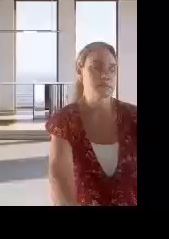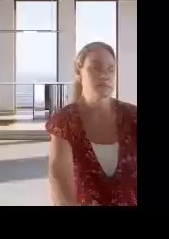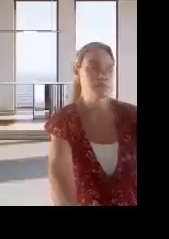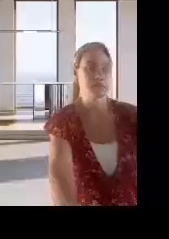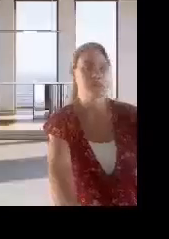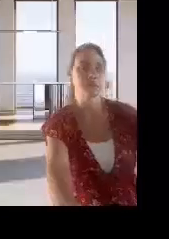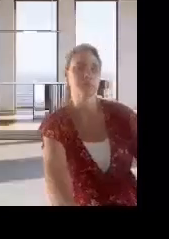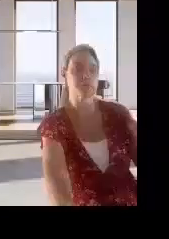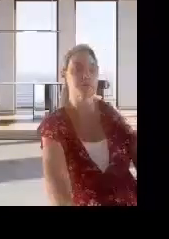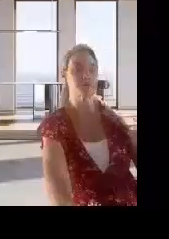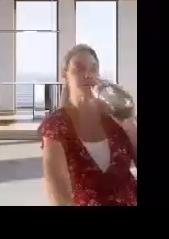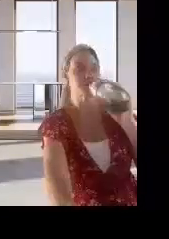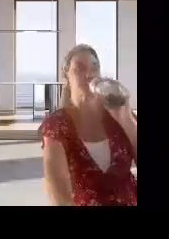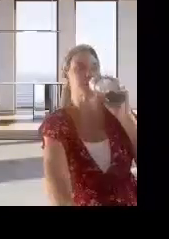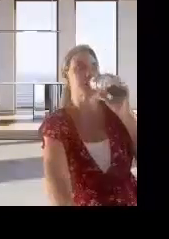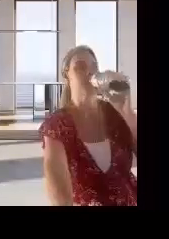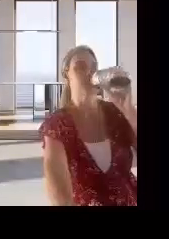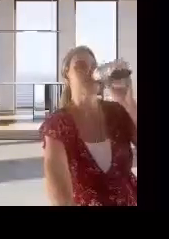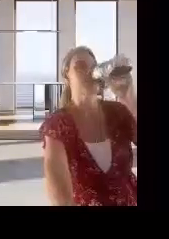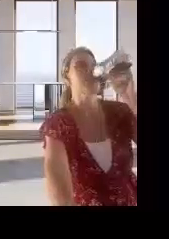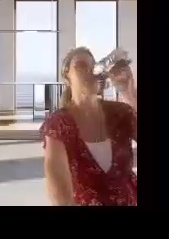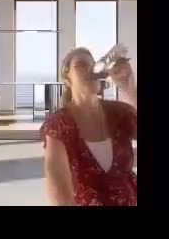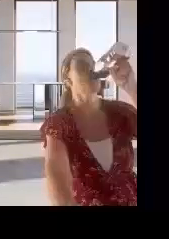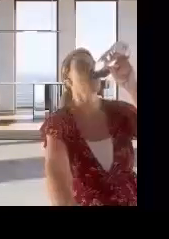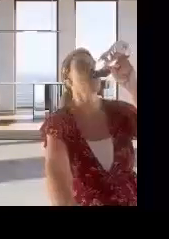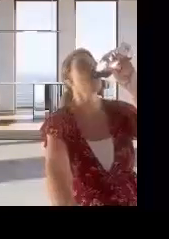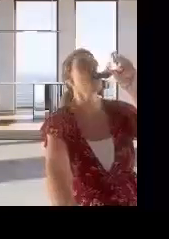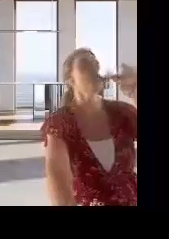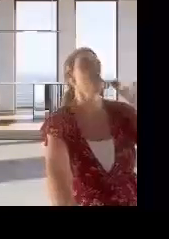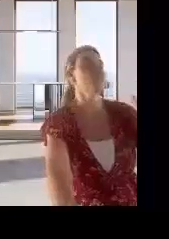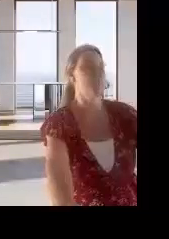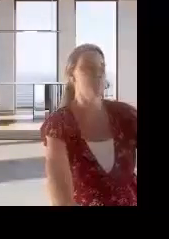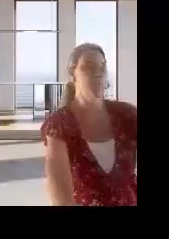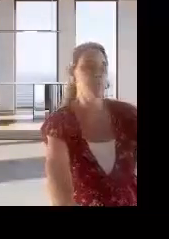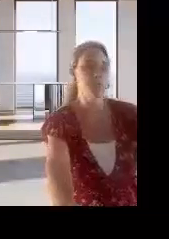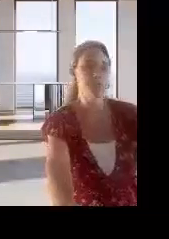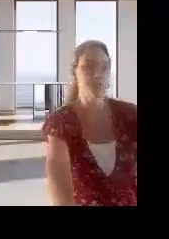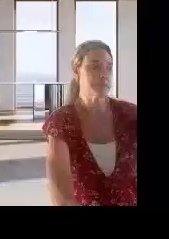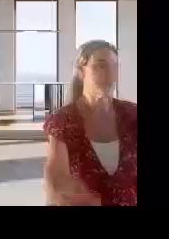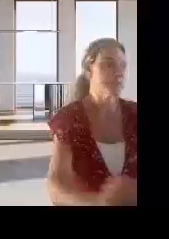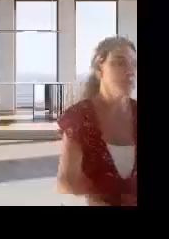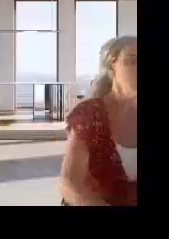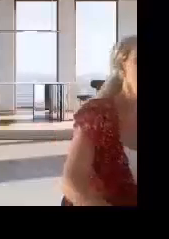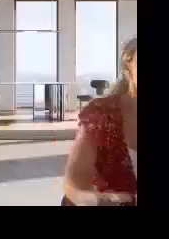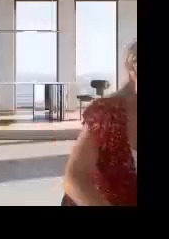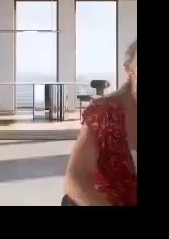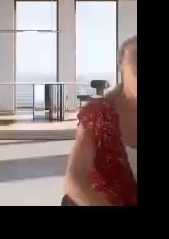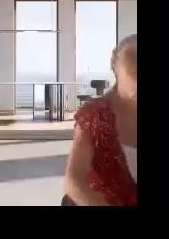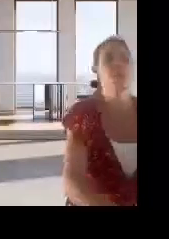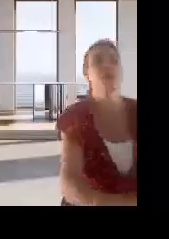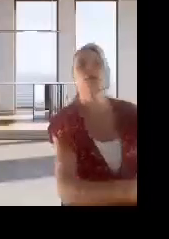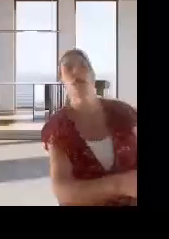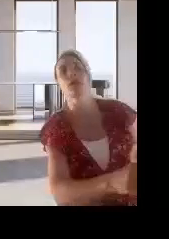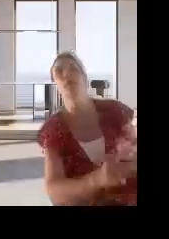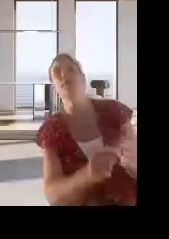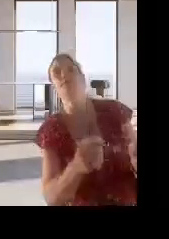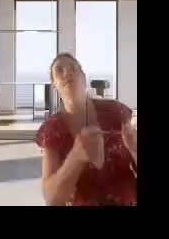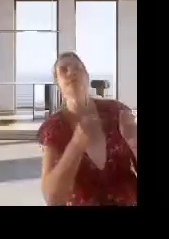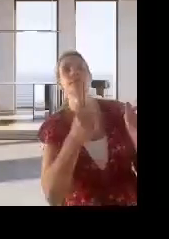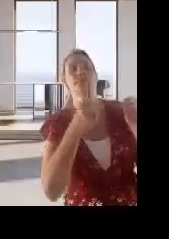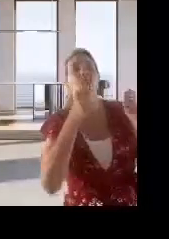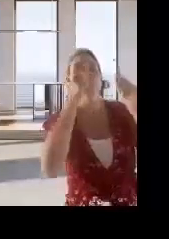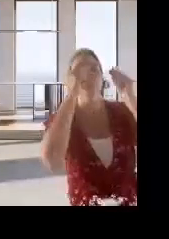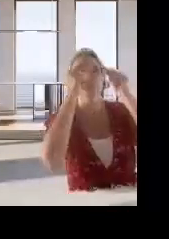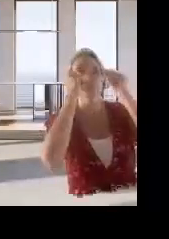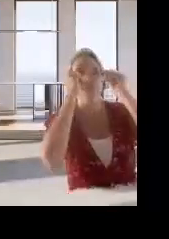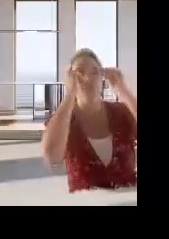what is the cost of a graduation coach? If we were to have a business case in front of us for a graduation